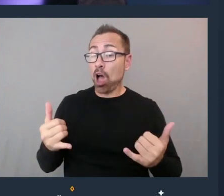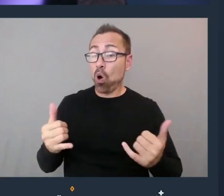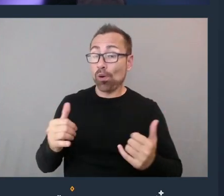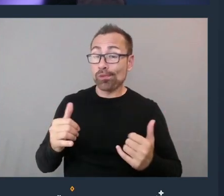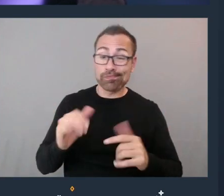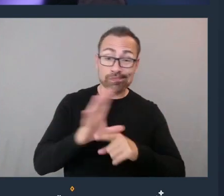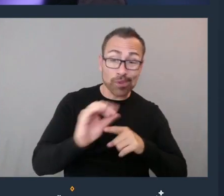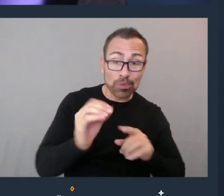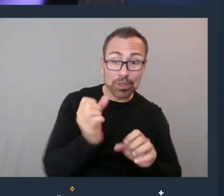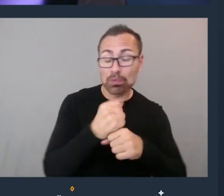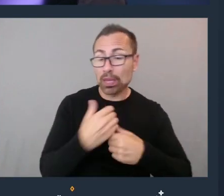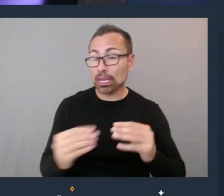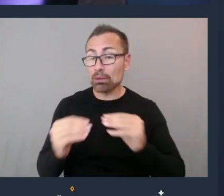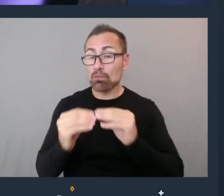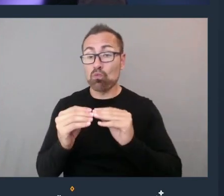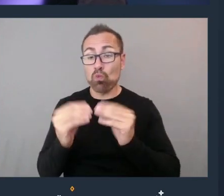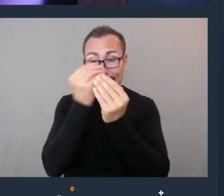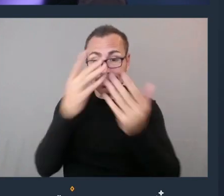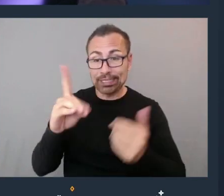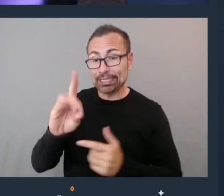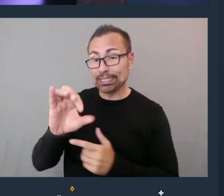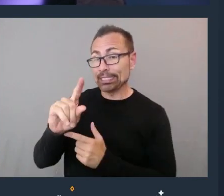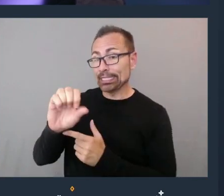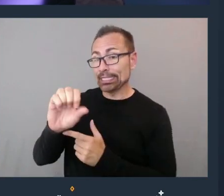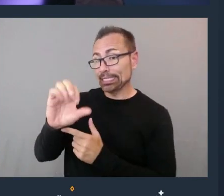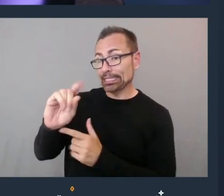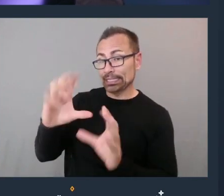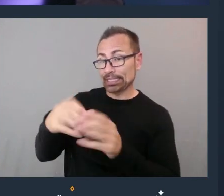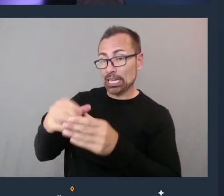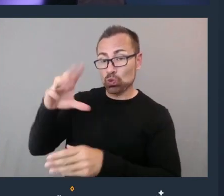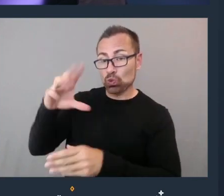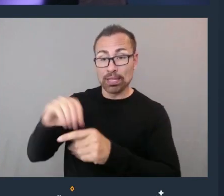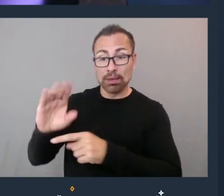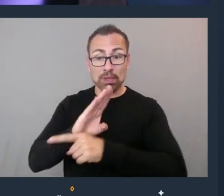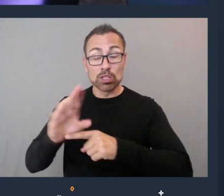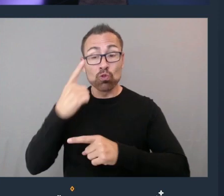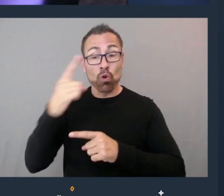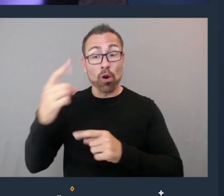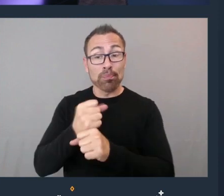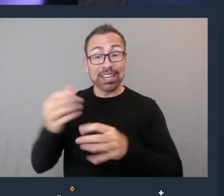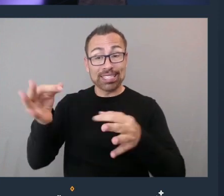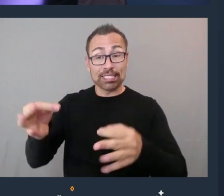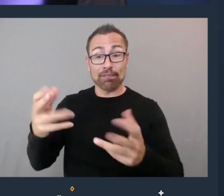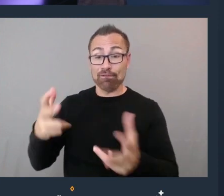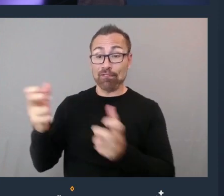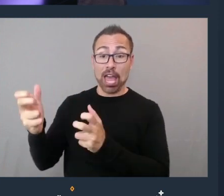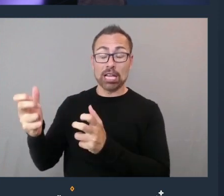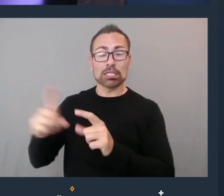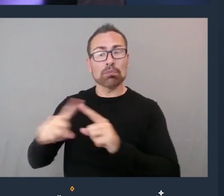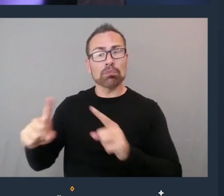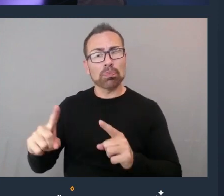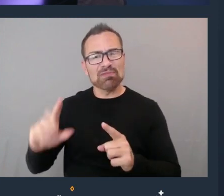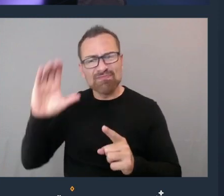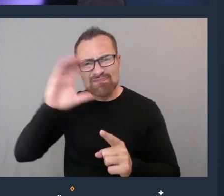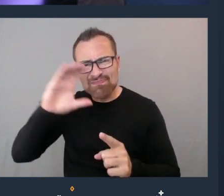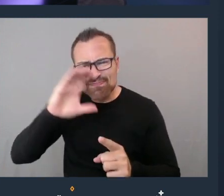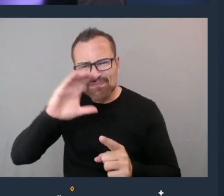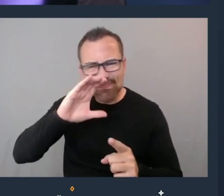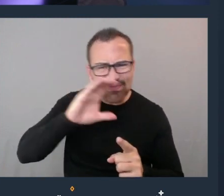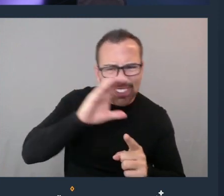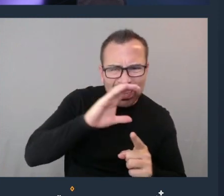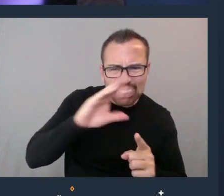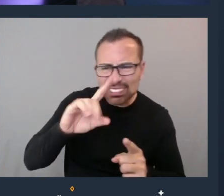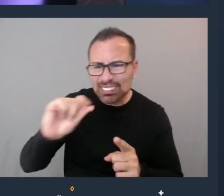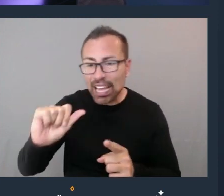before within different lines of business to make these faster decisions. But finding the data that you need and using it is just